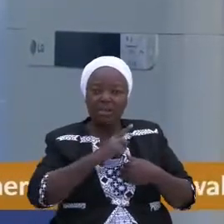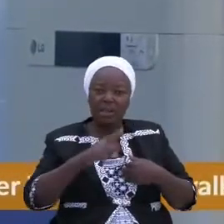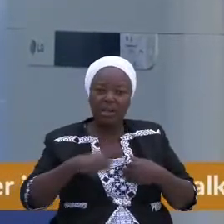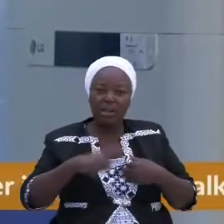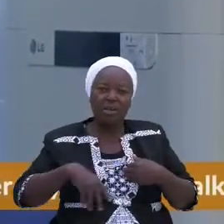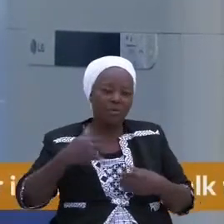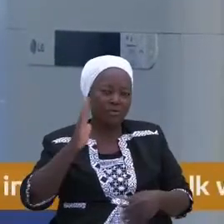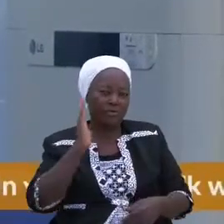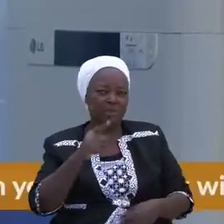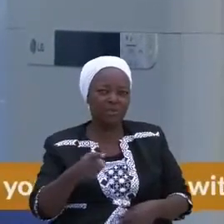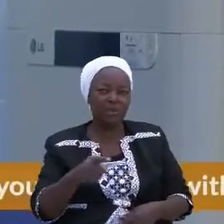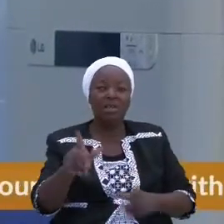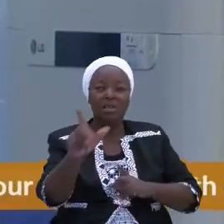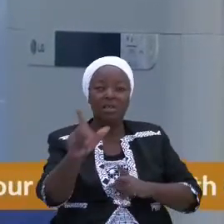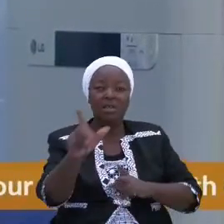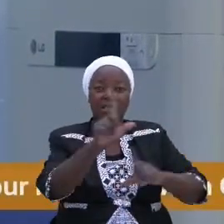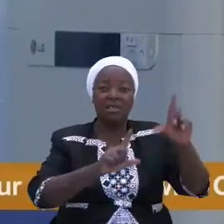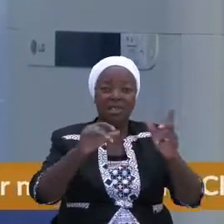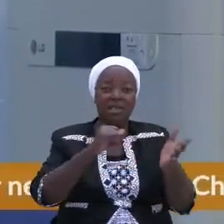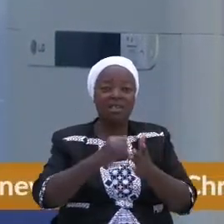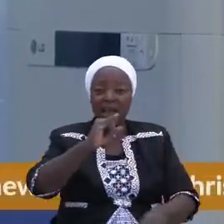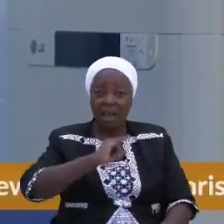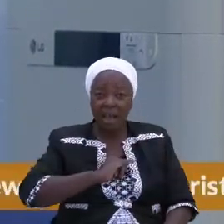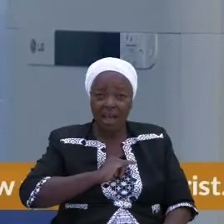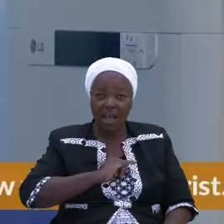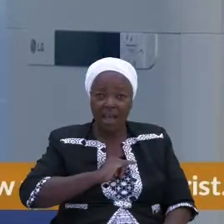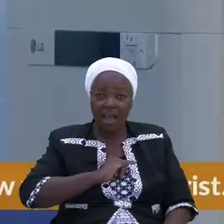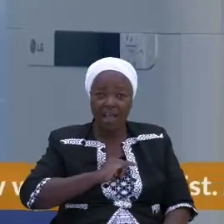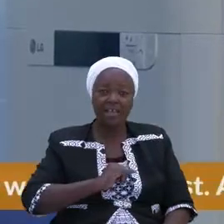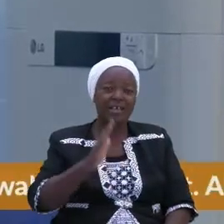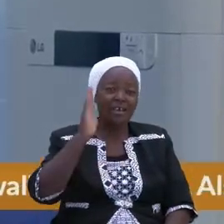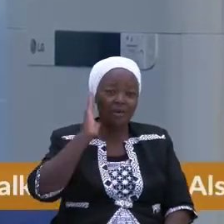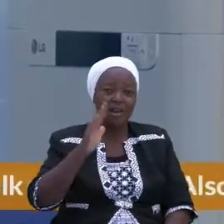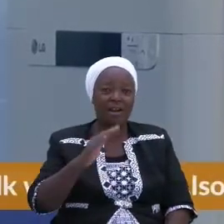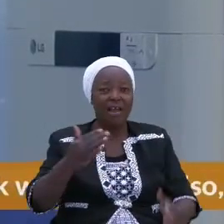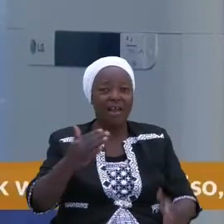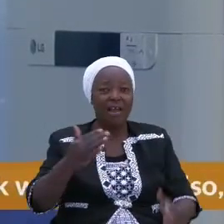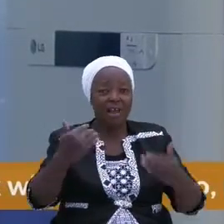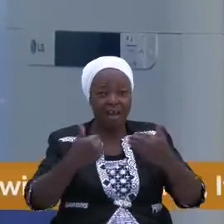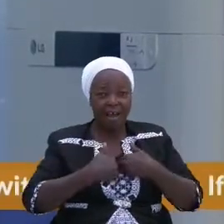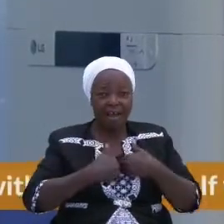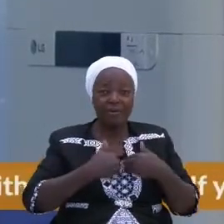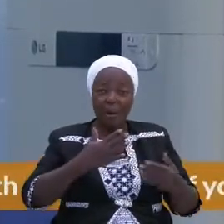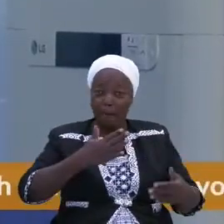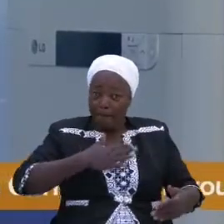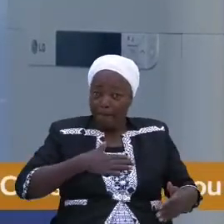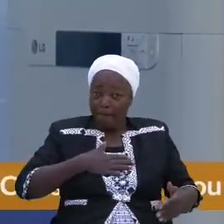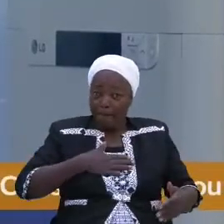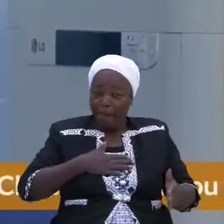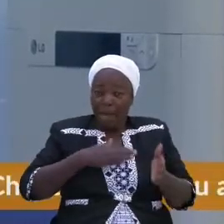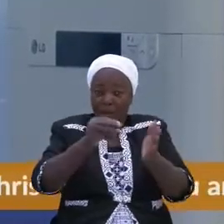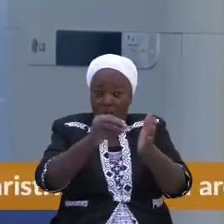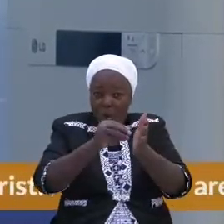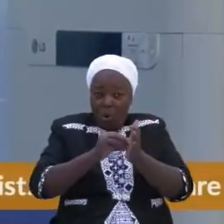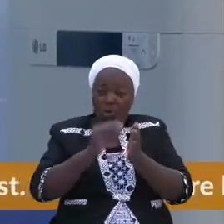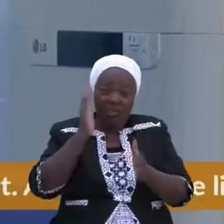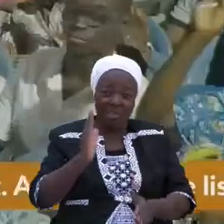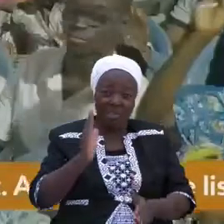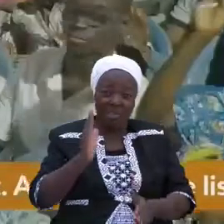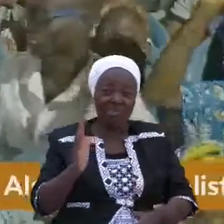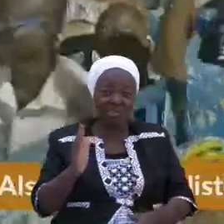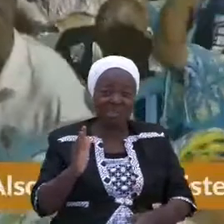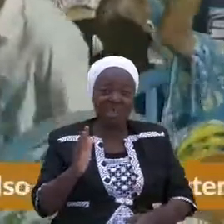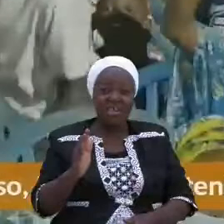what about you i will have a testimony now say this way i will have a